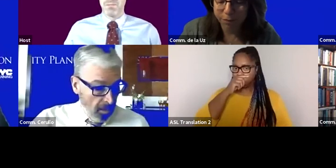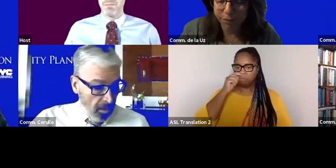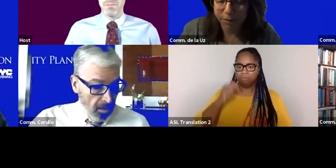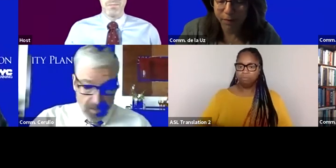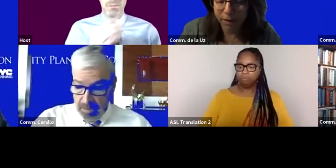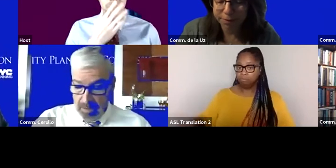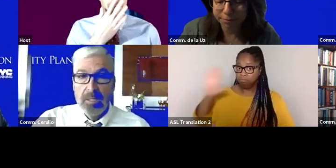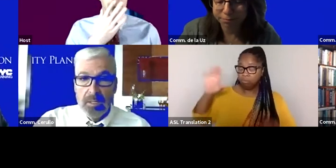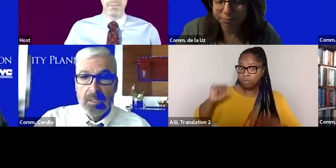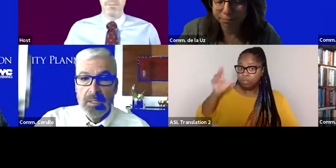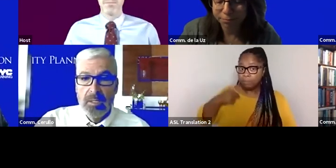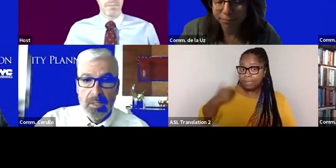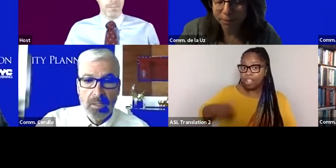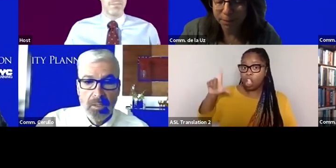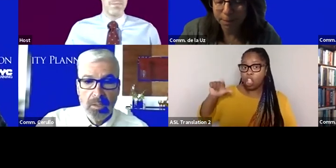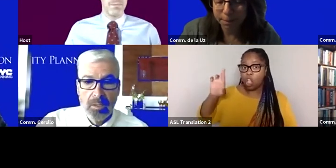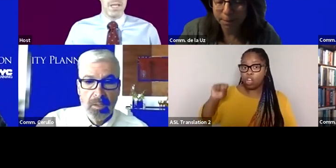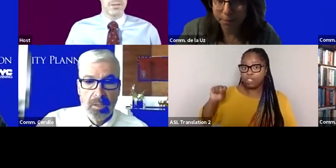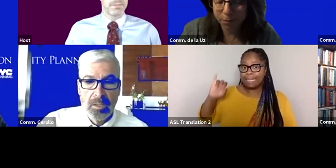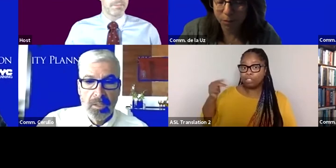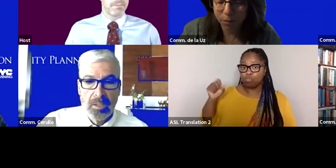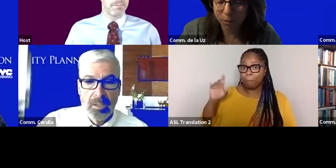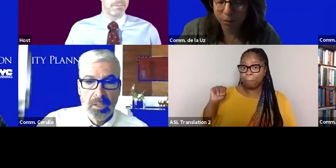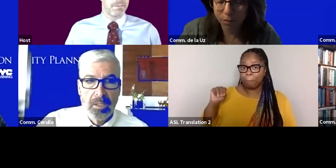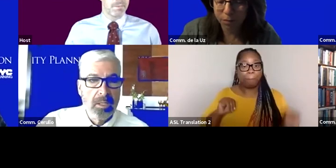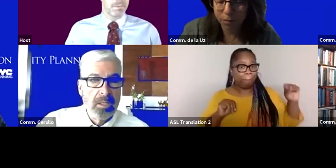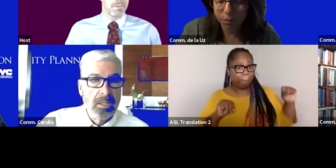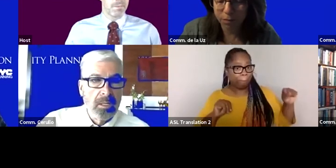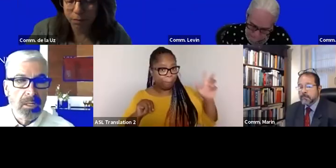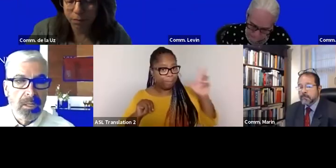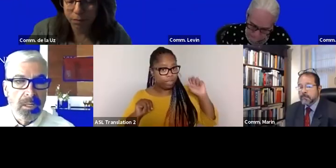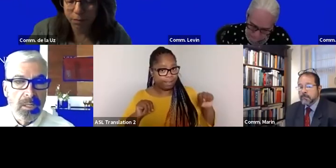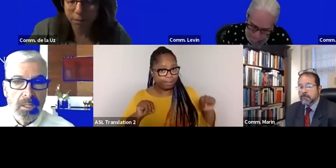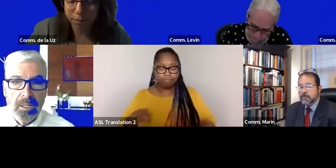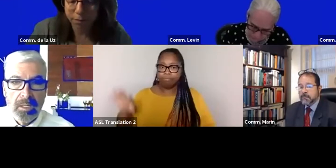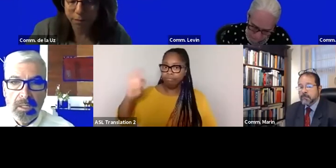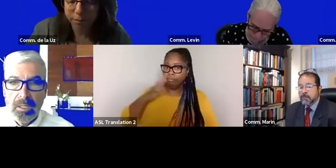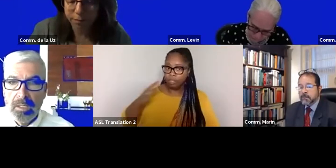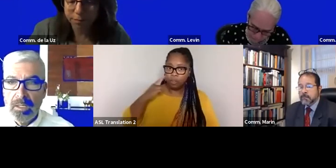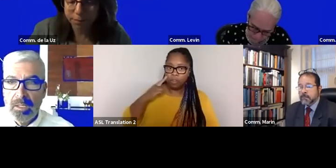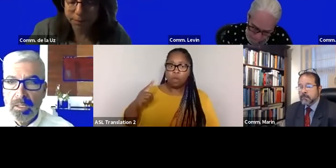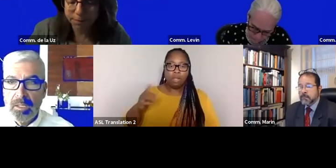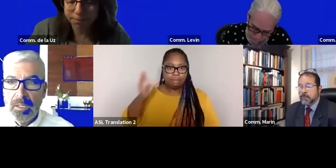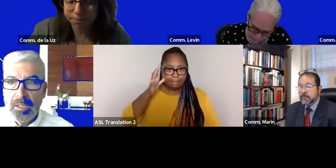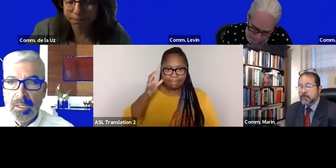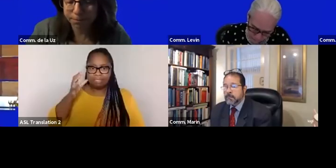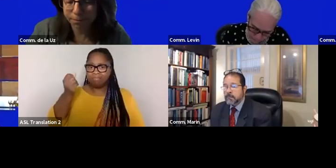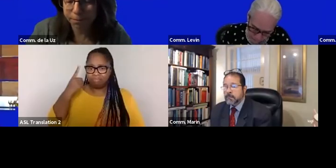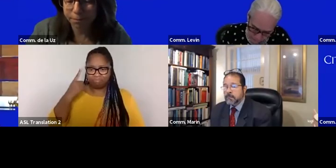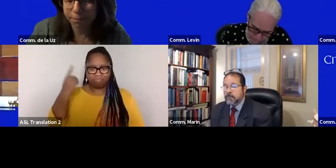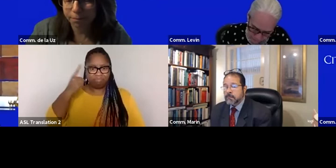Hello, can you hear me? This is Lars Engstrom. Yes. Hi, thank you for hearing from me. There was some mention